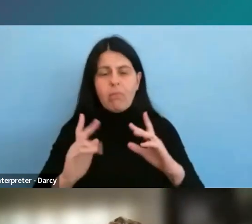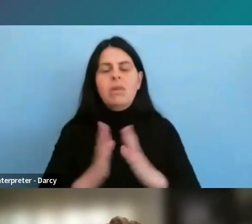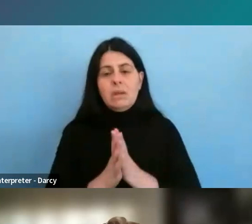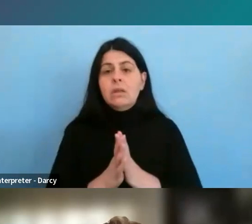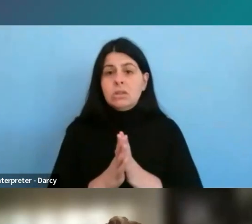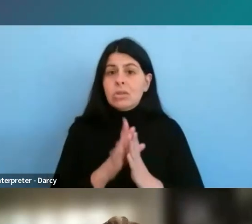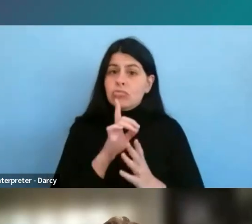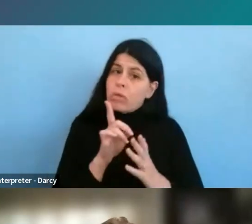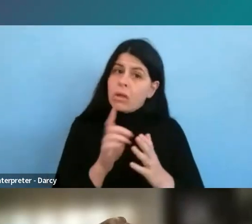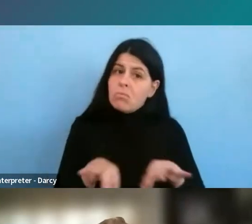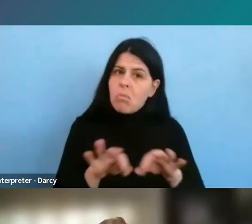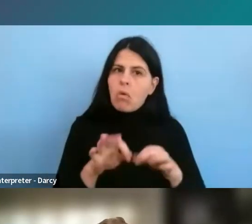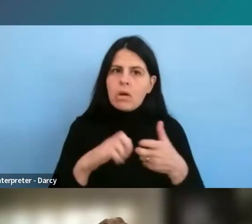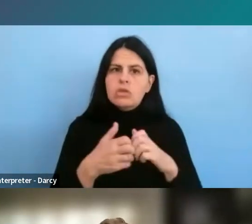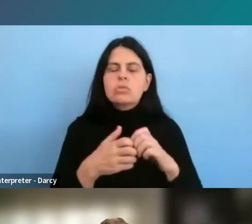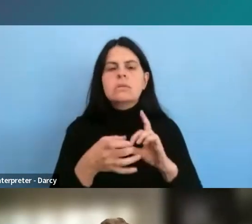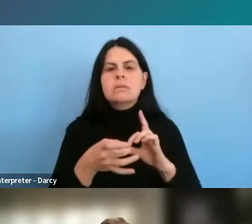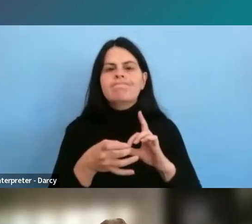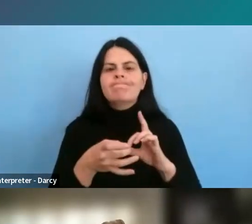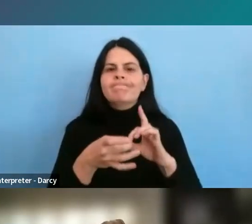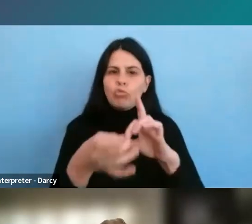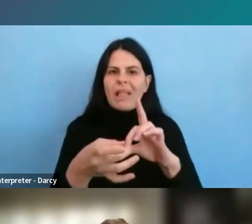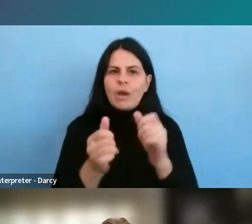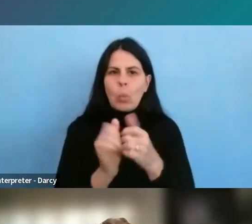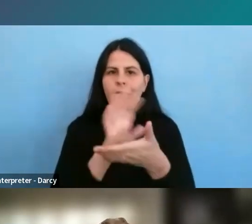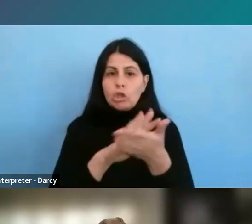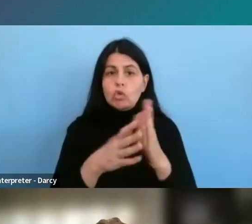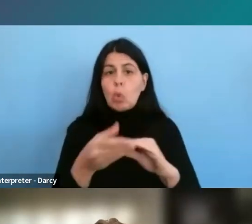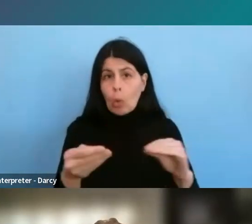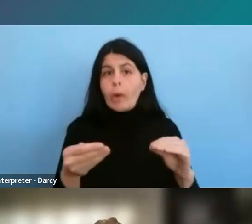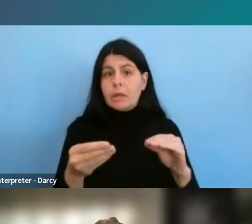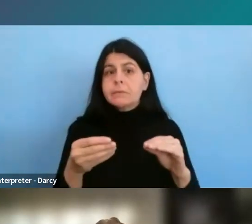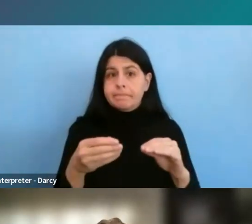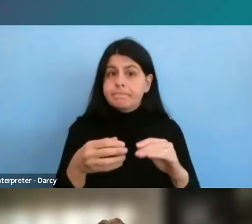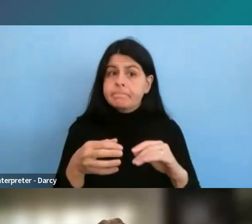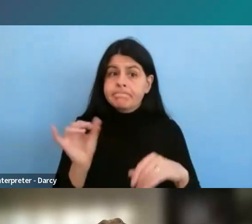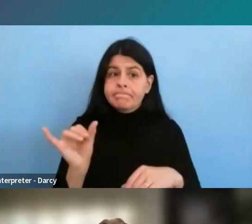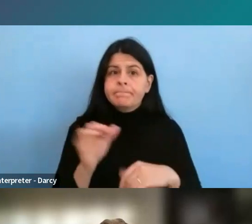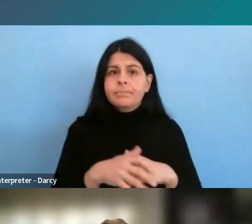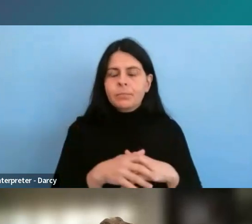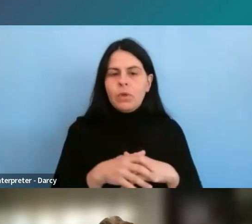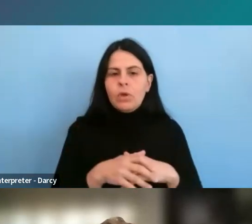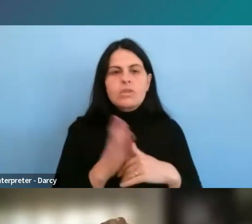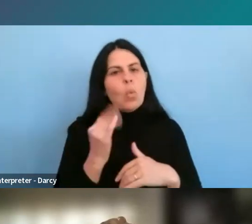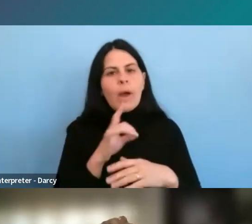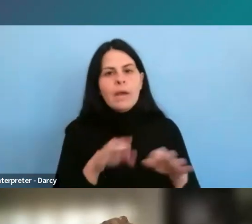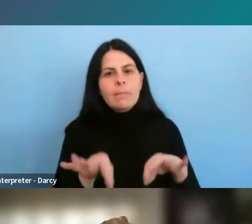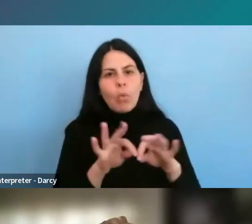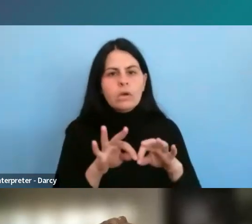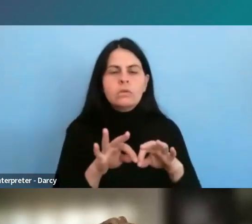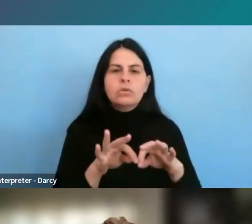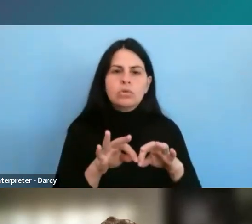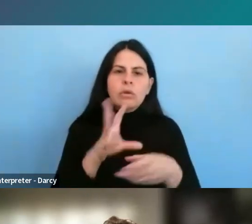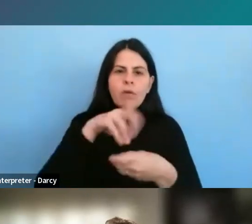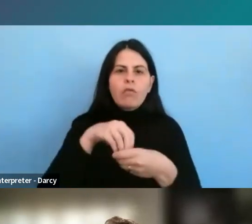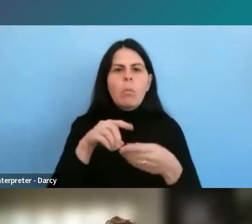about narrative and storylines. Why is it important to incorporate more authentic